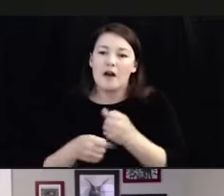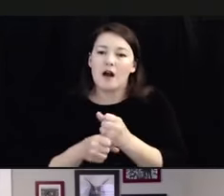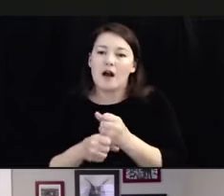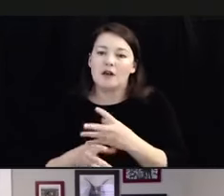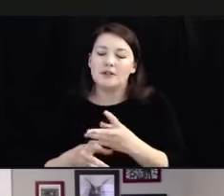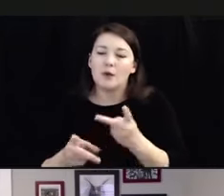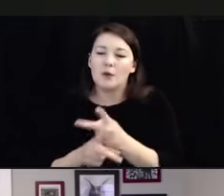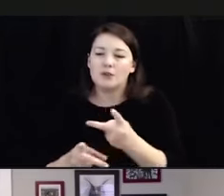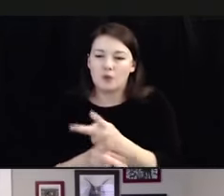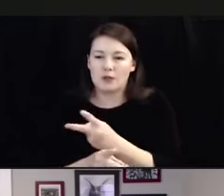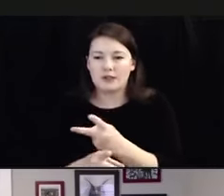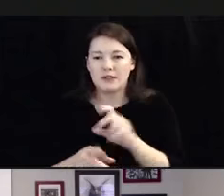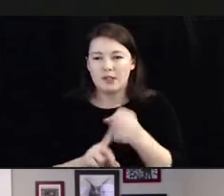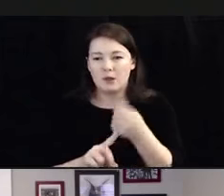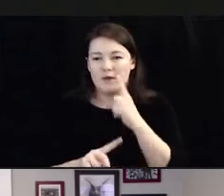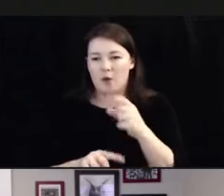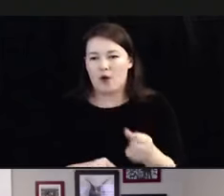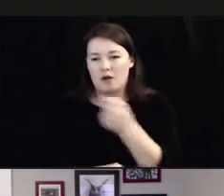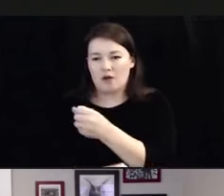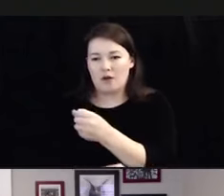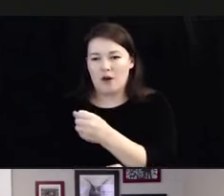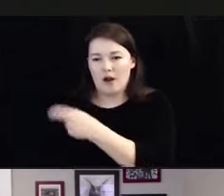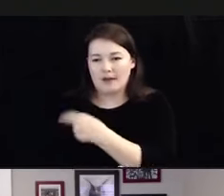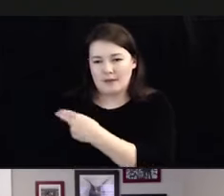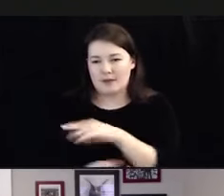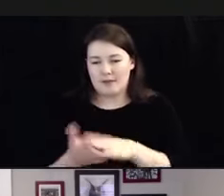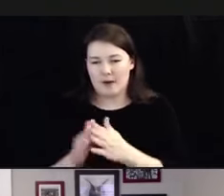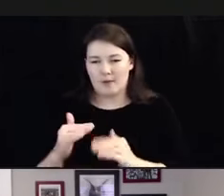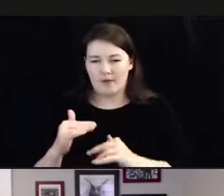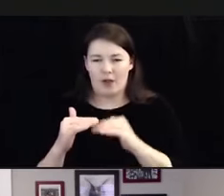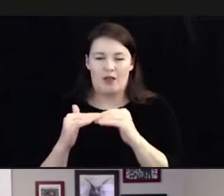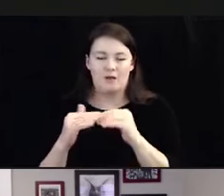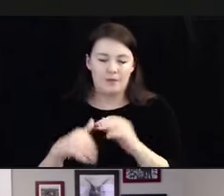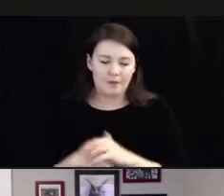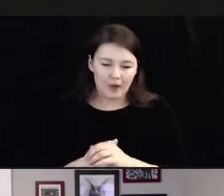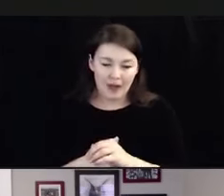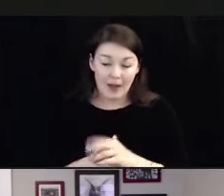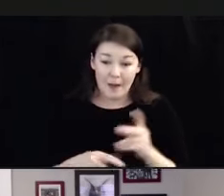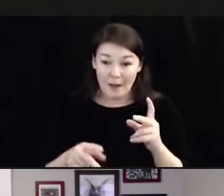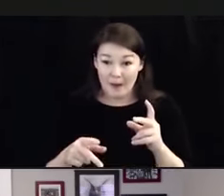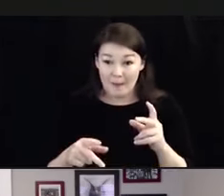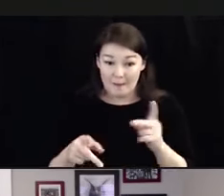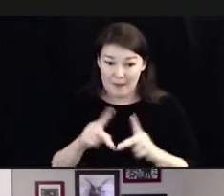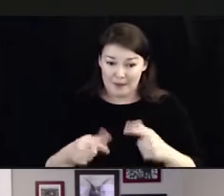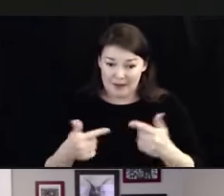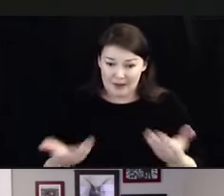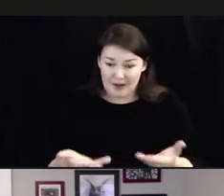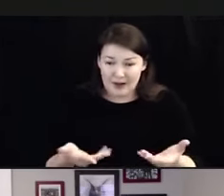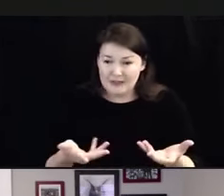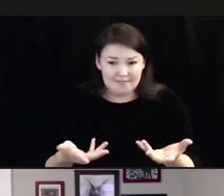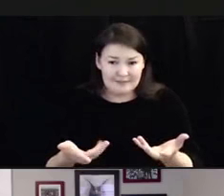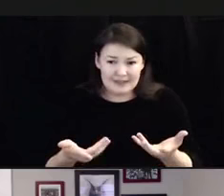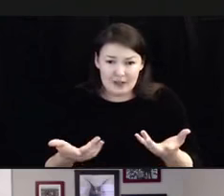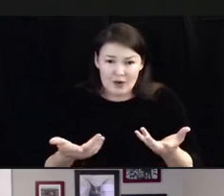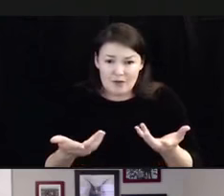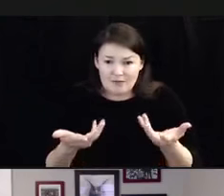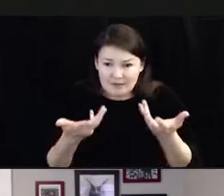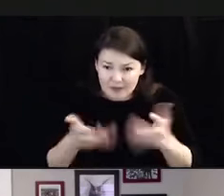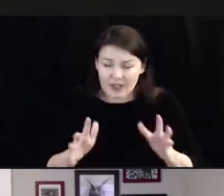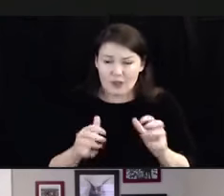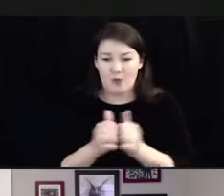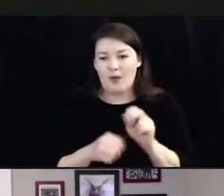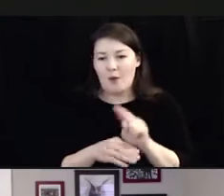I think most Coloradans are sick and tired of wearing masks to protect people who don't seem to want to protect themselves. So